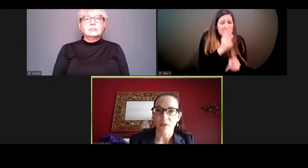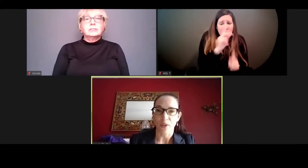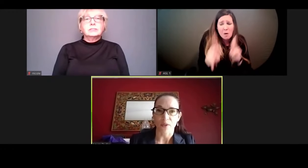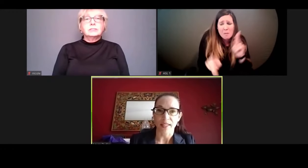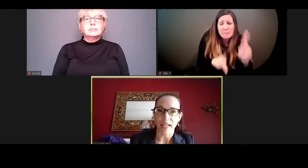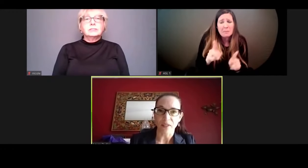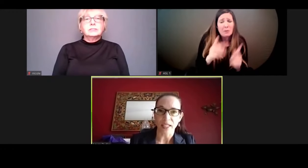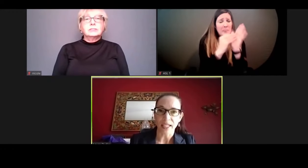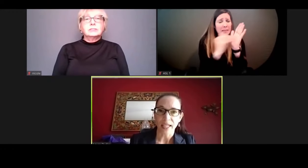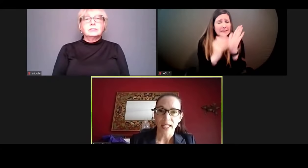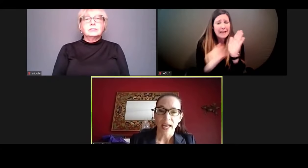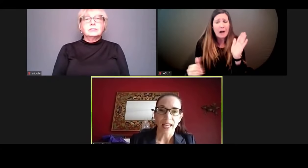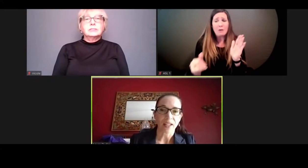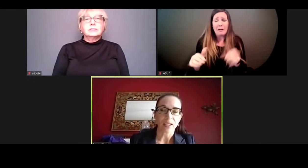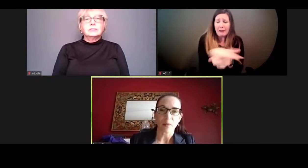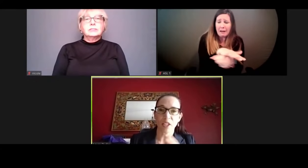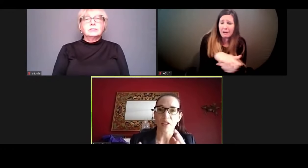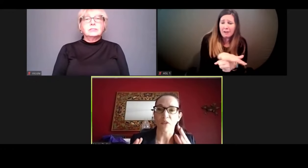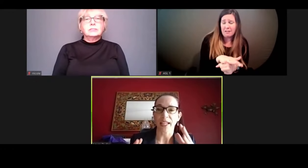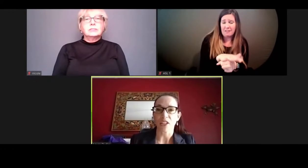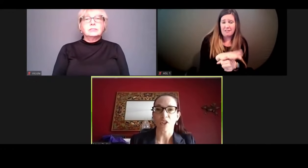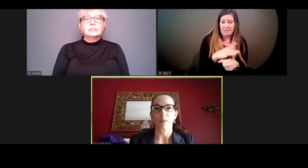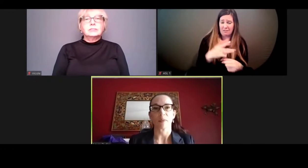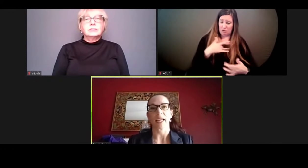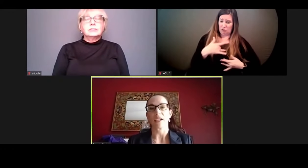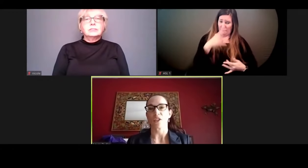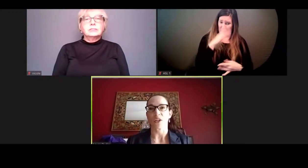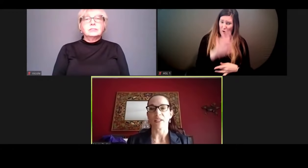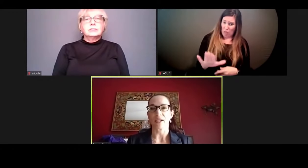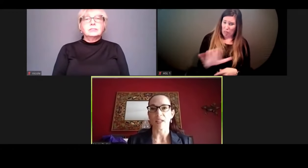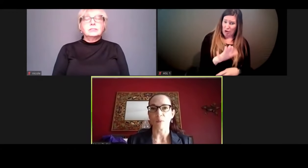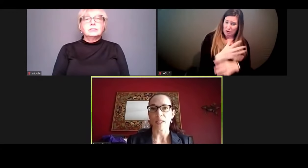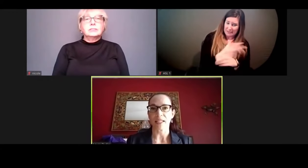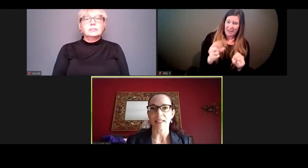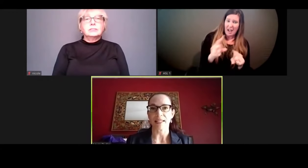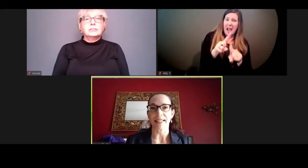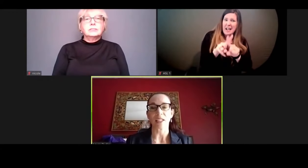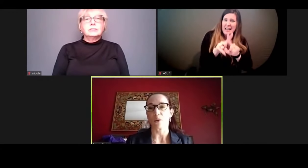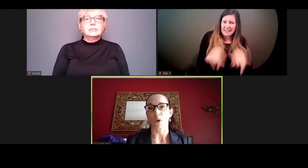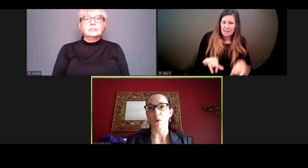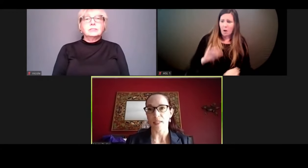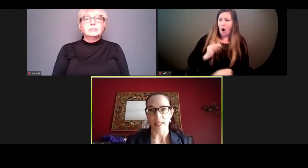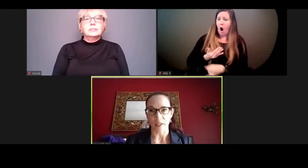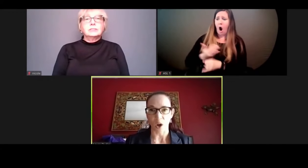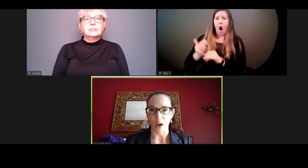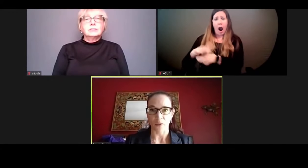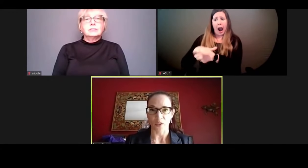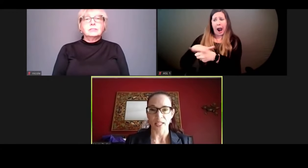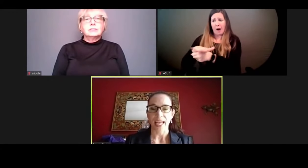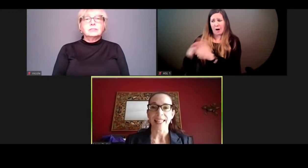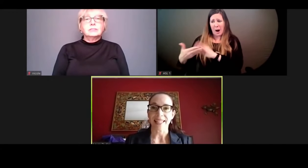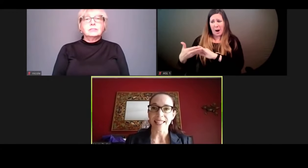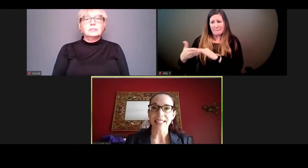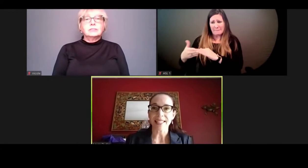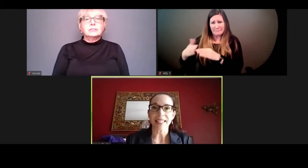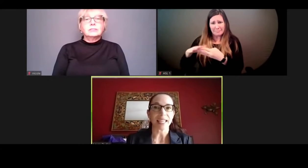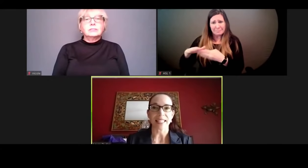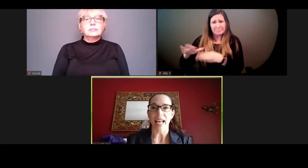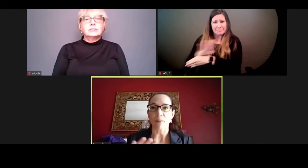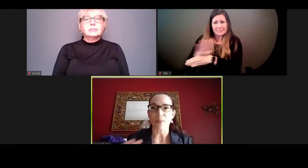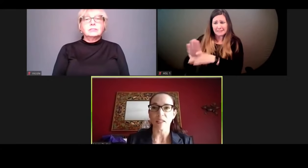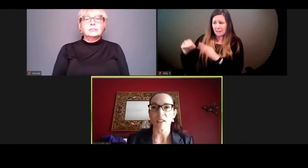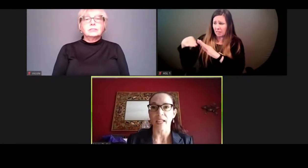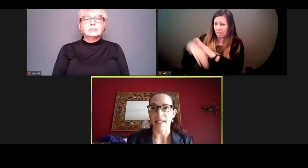they have for their safety, and not to mention the financial implications on our downtown businesses, let alone our own city's coffers. This,